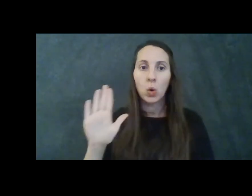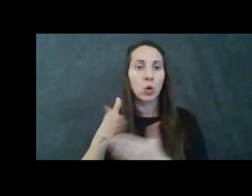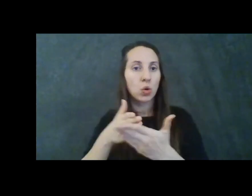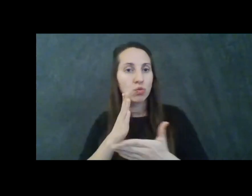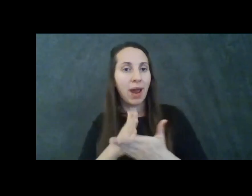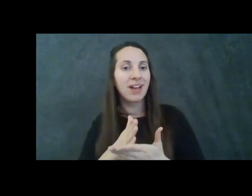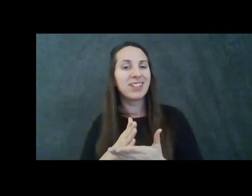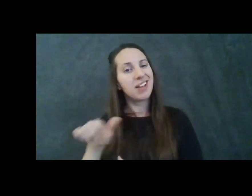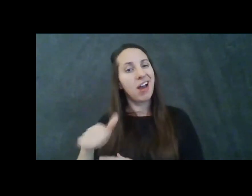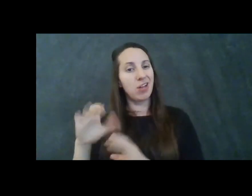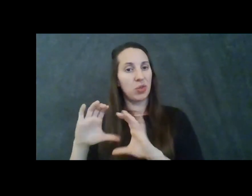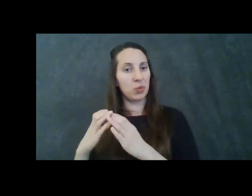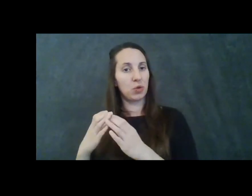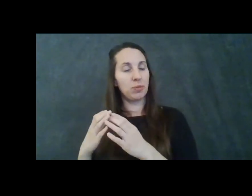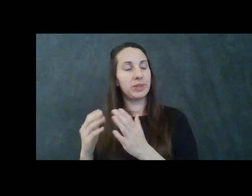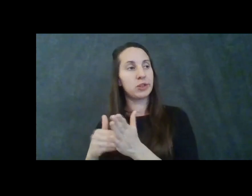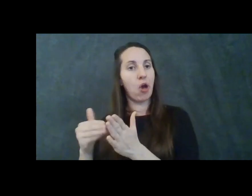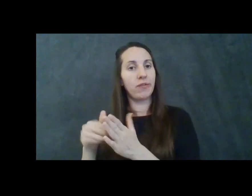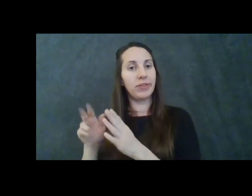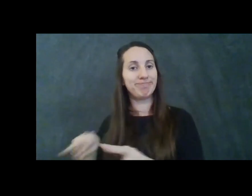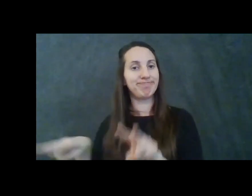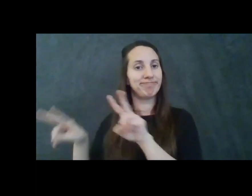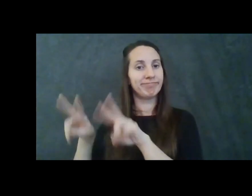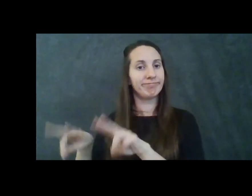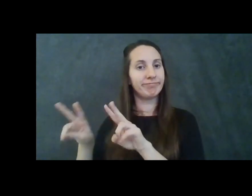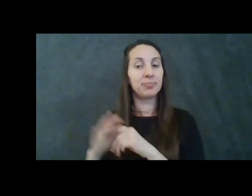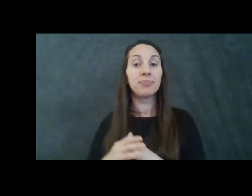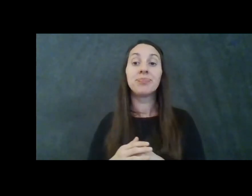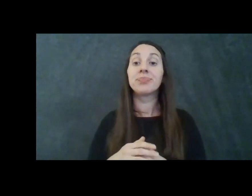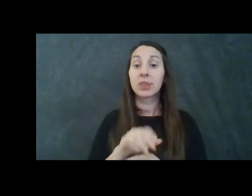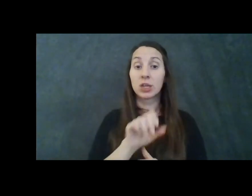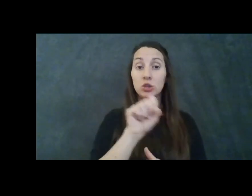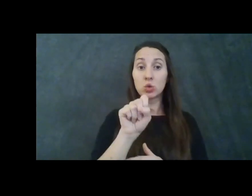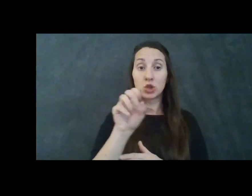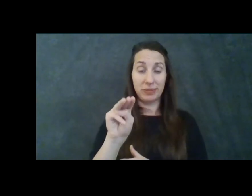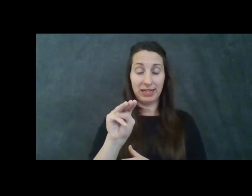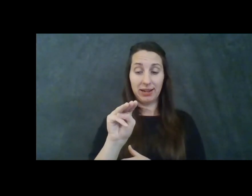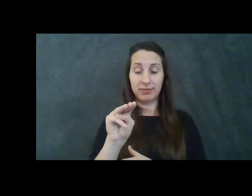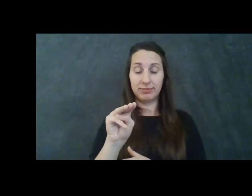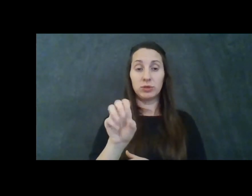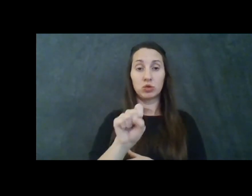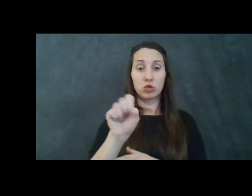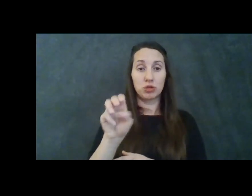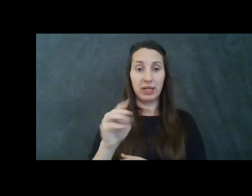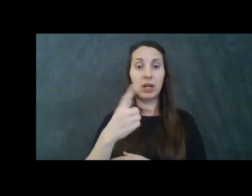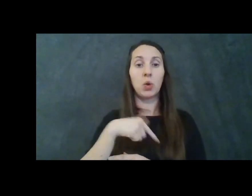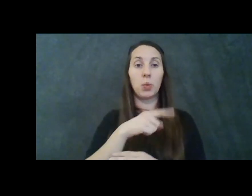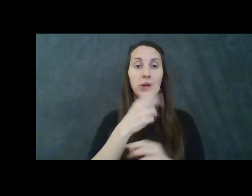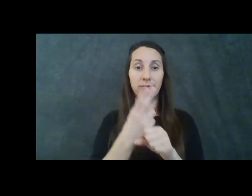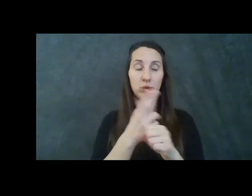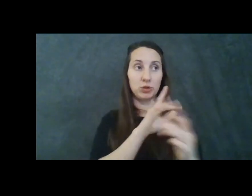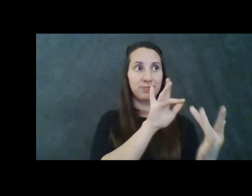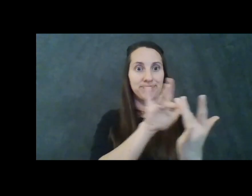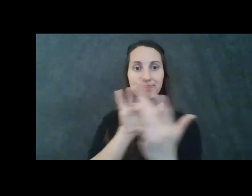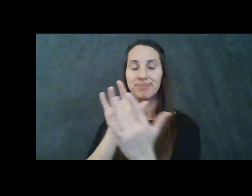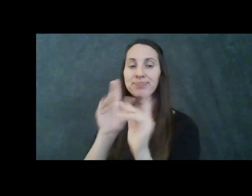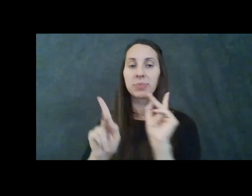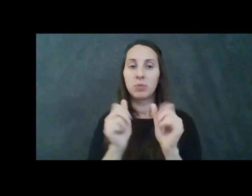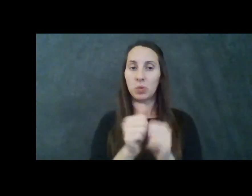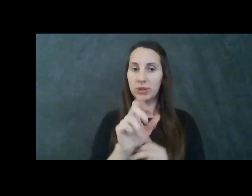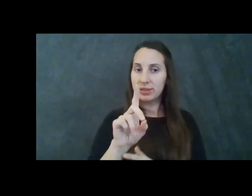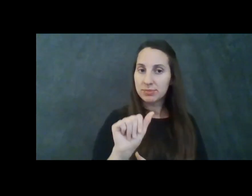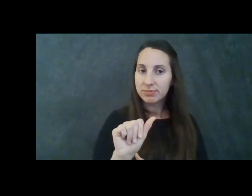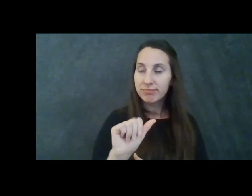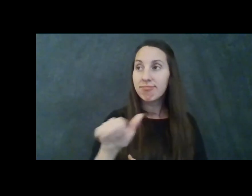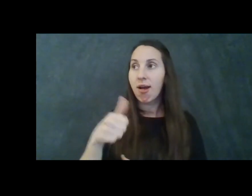through social media. We've used a lot of social media to contact people with disabilities and other voters to try to educate